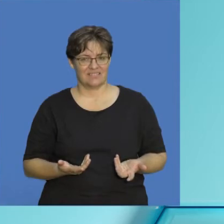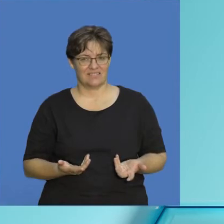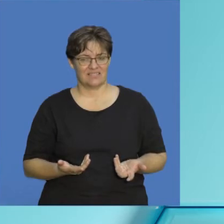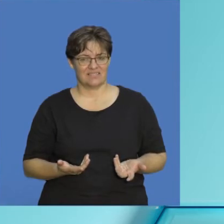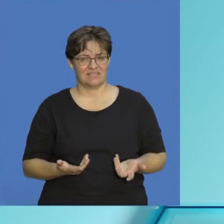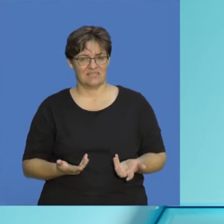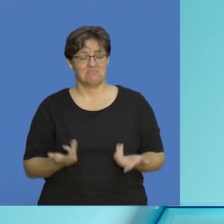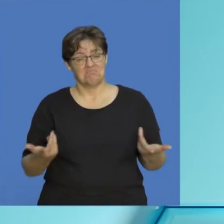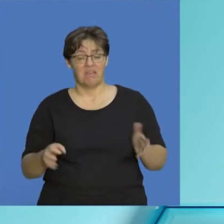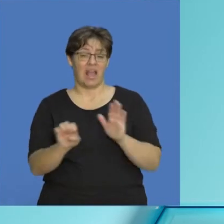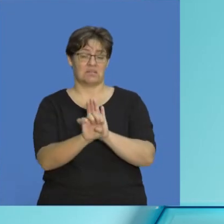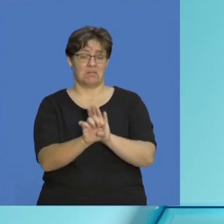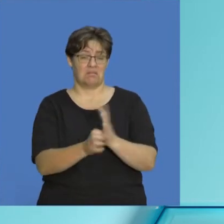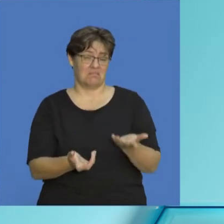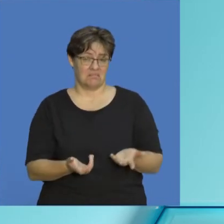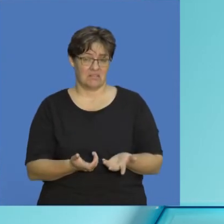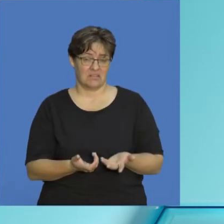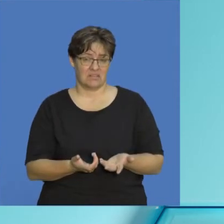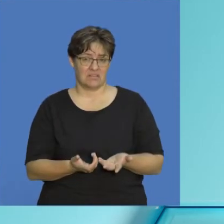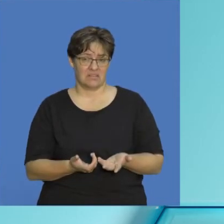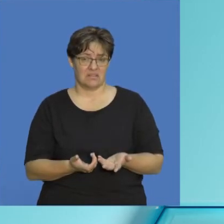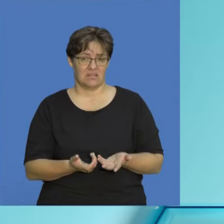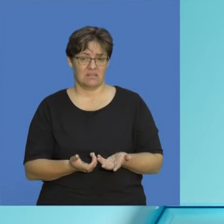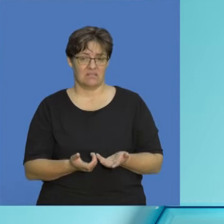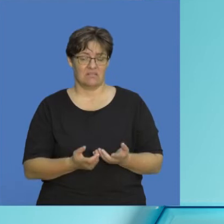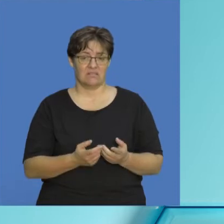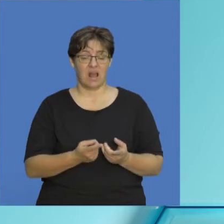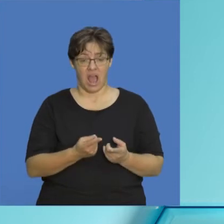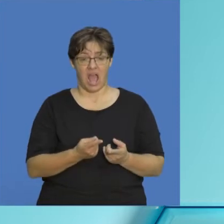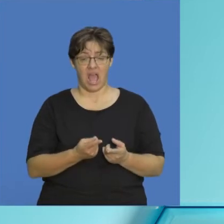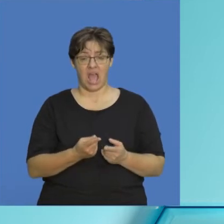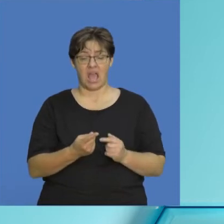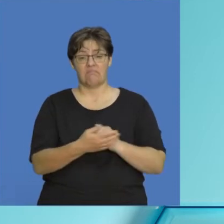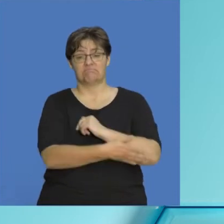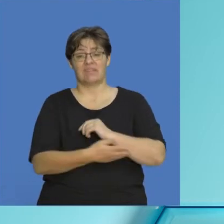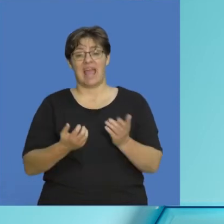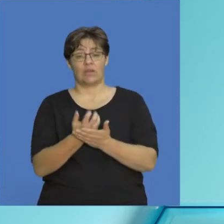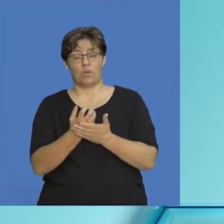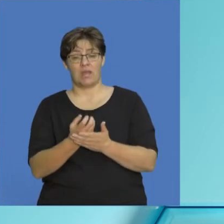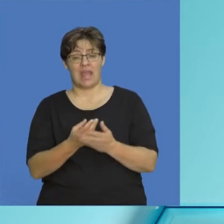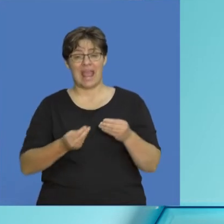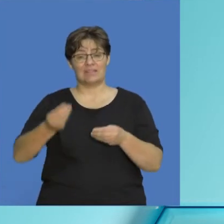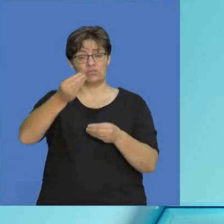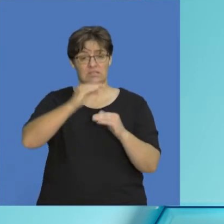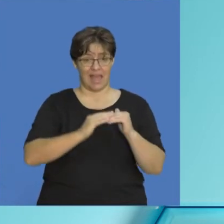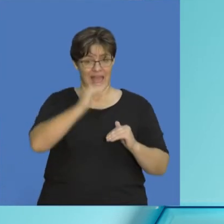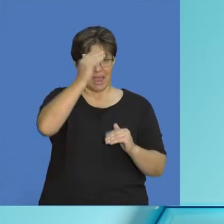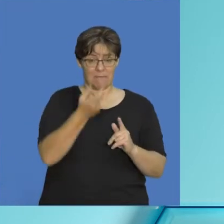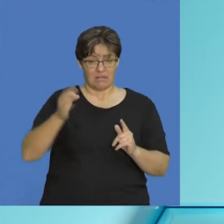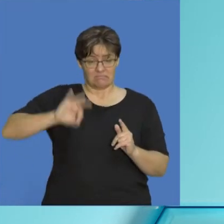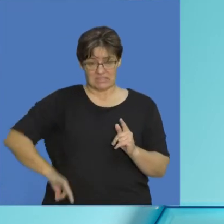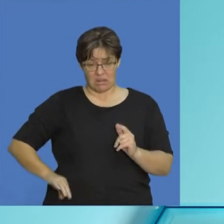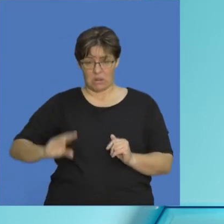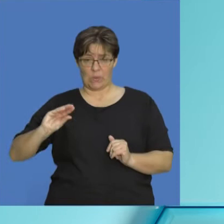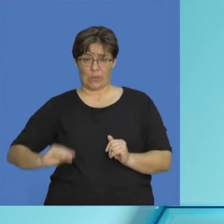does it mean, for example, I mean, if interest rates goes high, you have less money in your